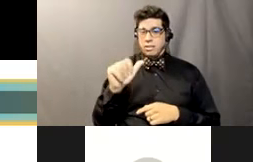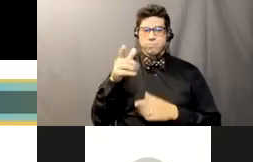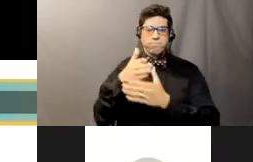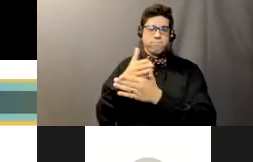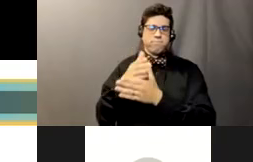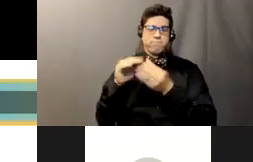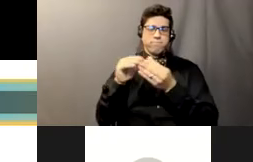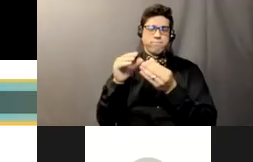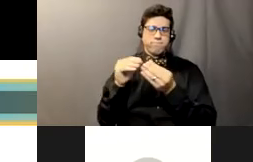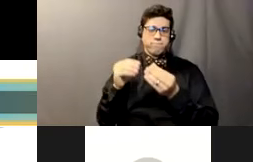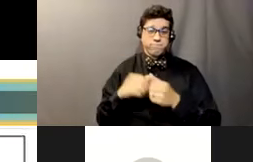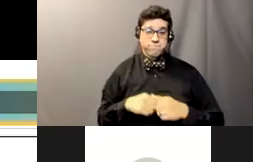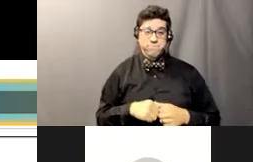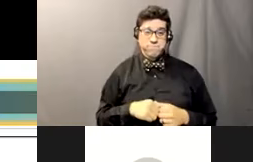So